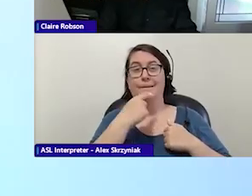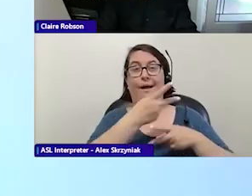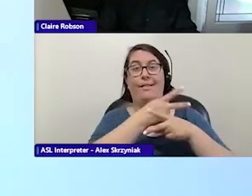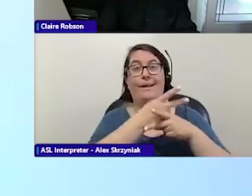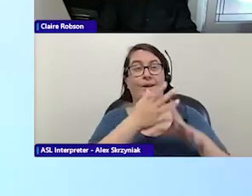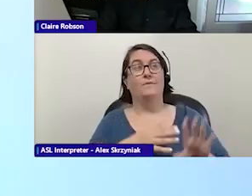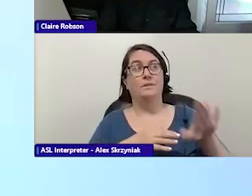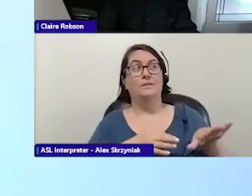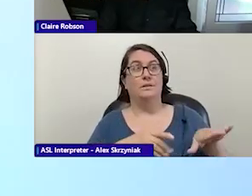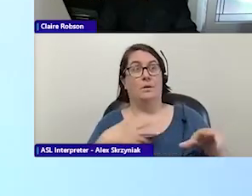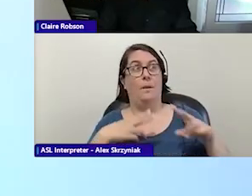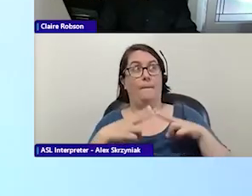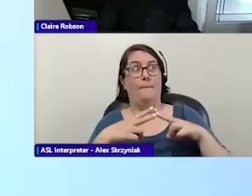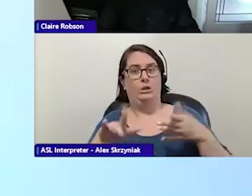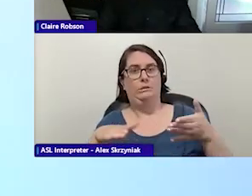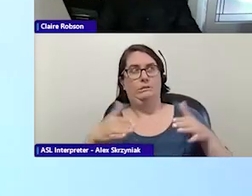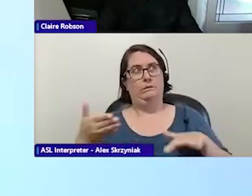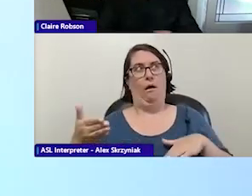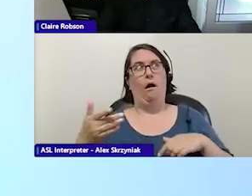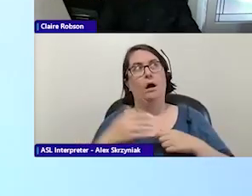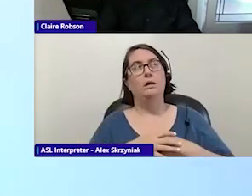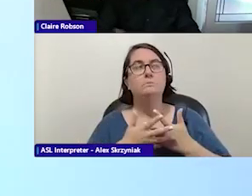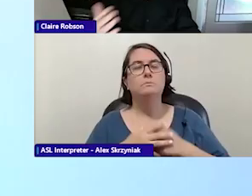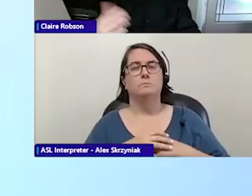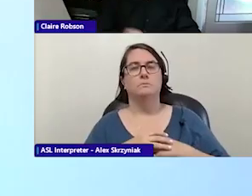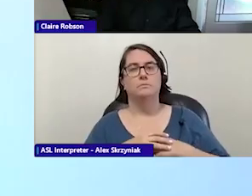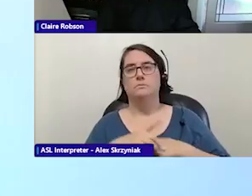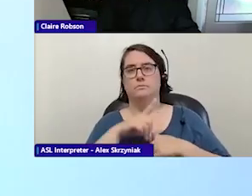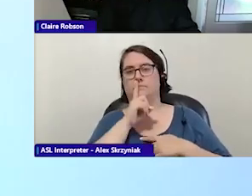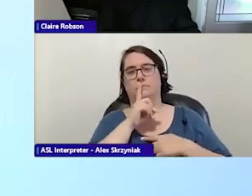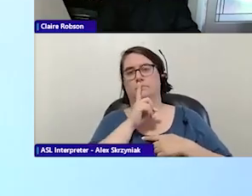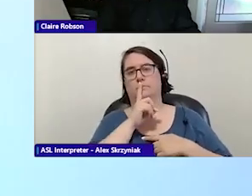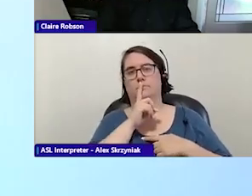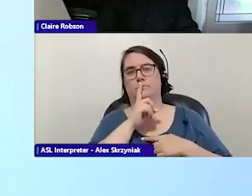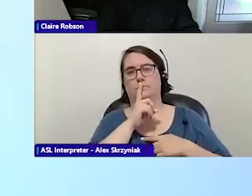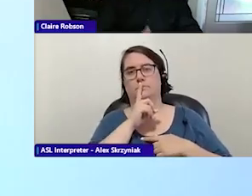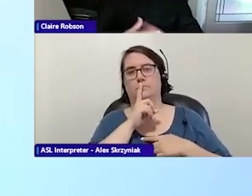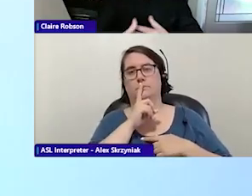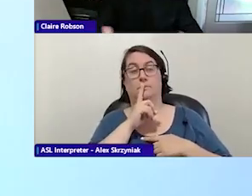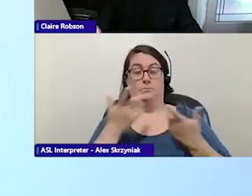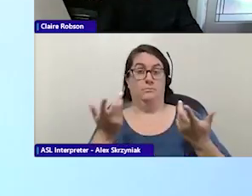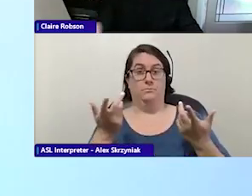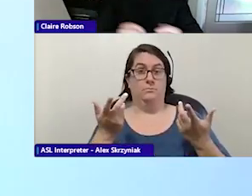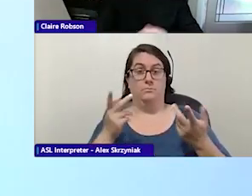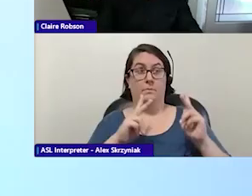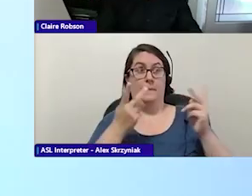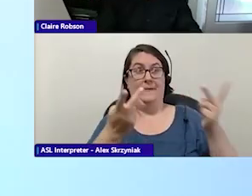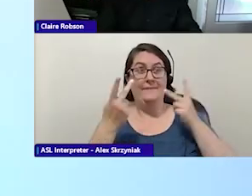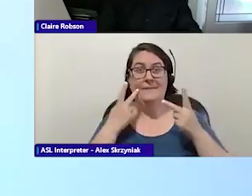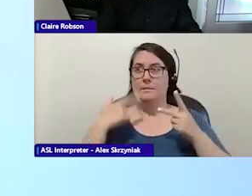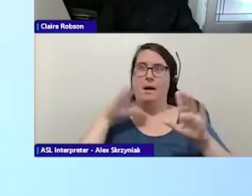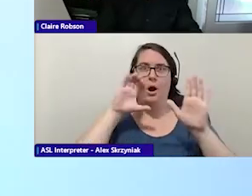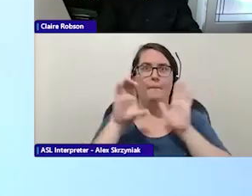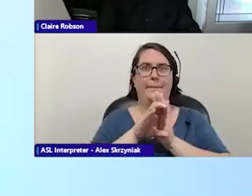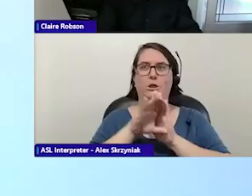that her partner died recently. All the signs were there, photographs on the mantelpiece, the partner's clothes